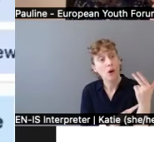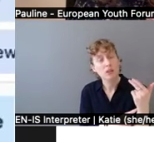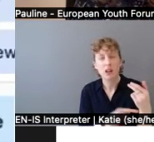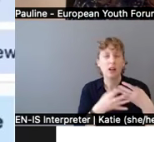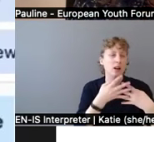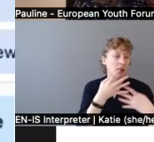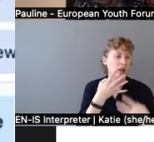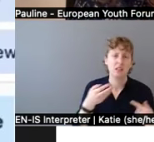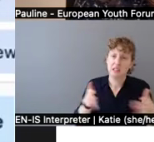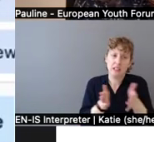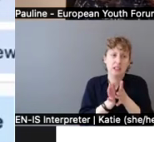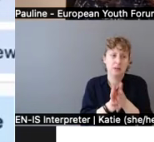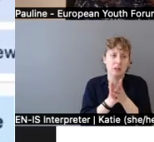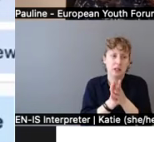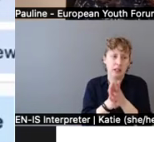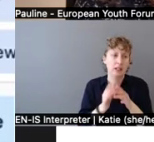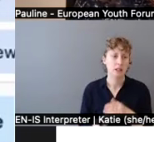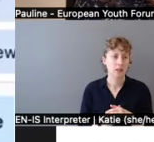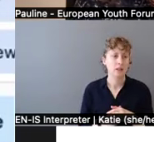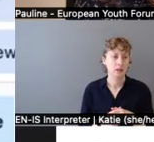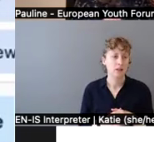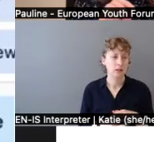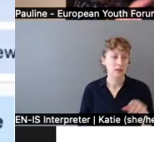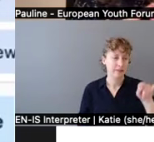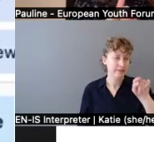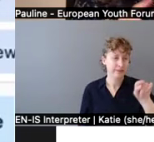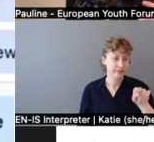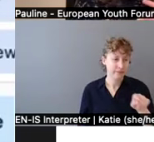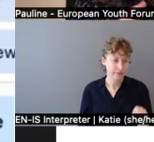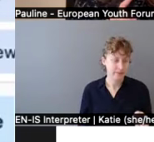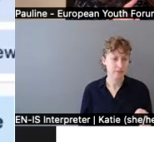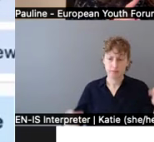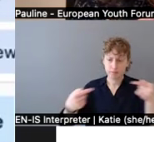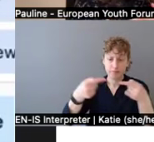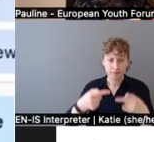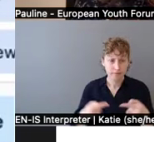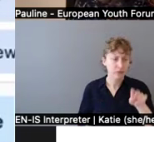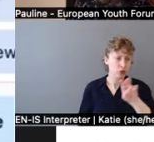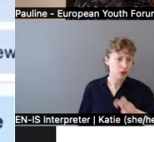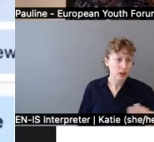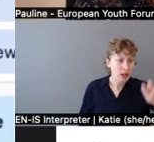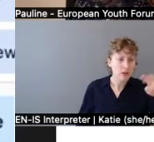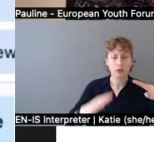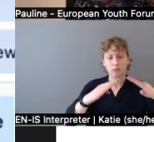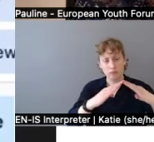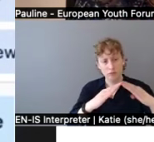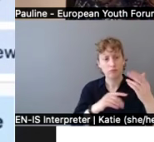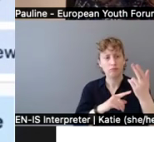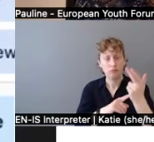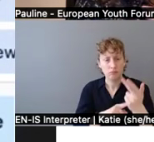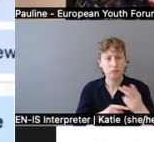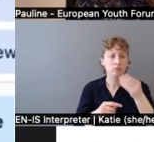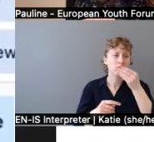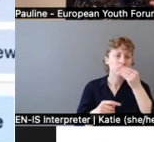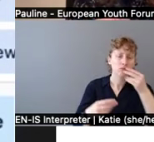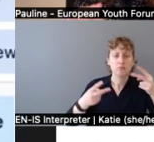explaining with the Link and Learn event. So you can budget for the travels, the accommodation, subsistence costs, and then other expenses you